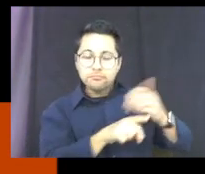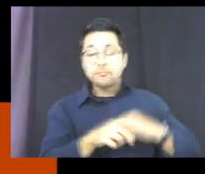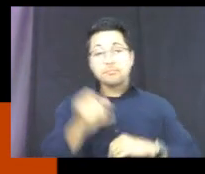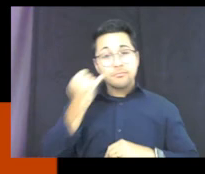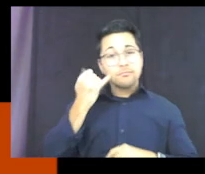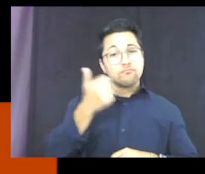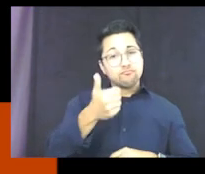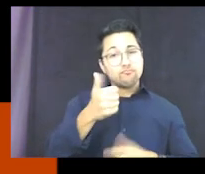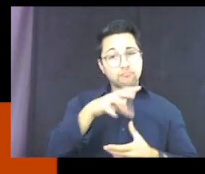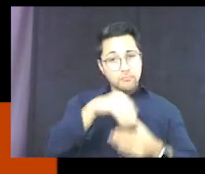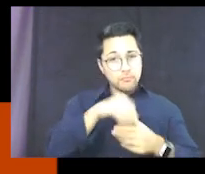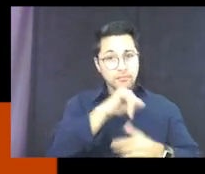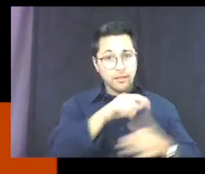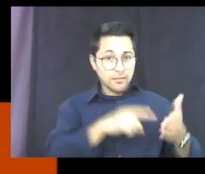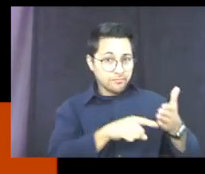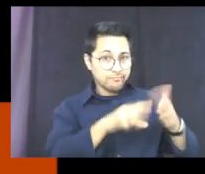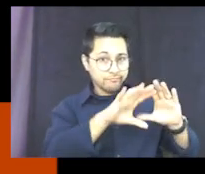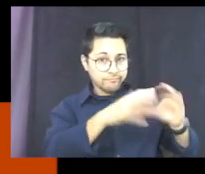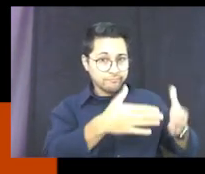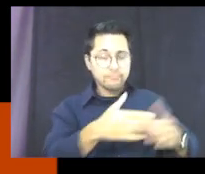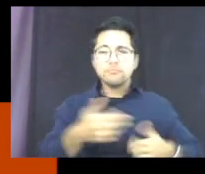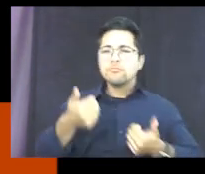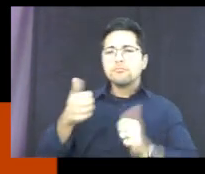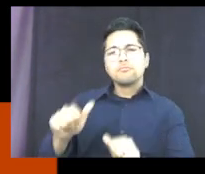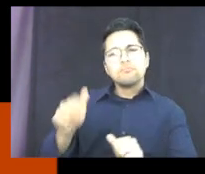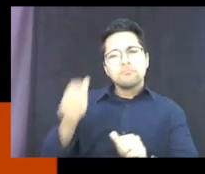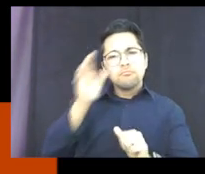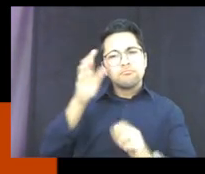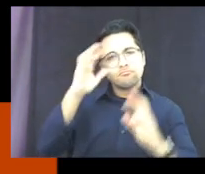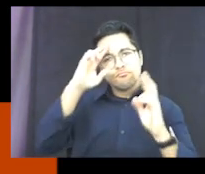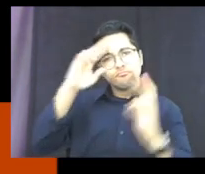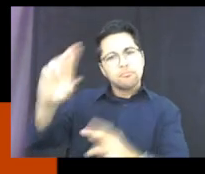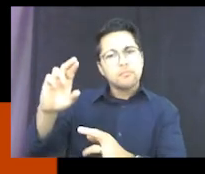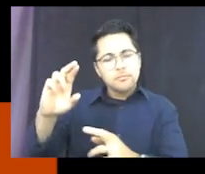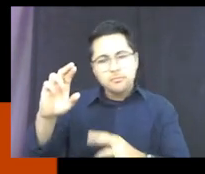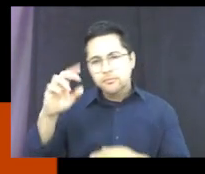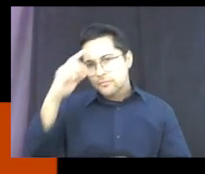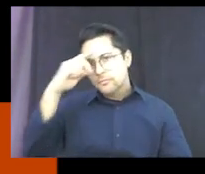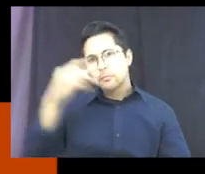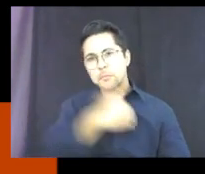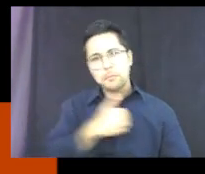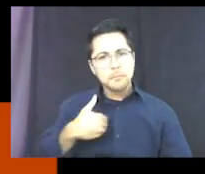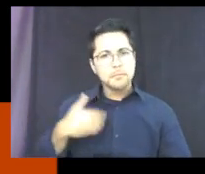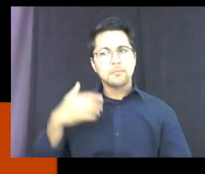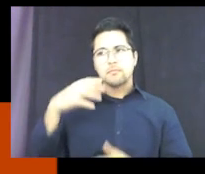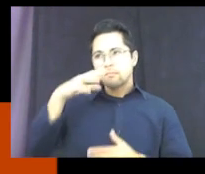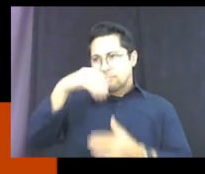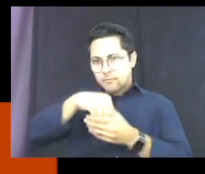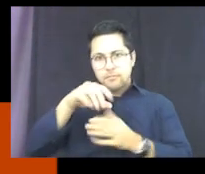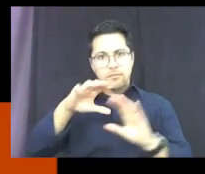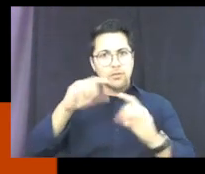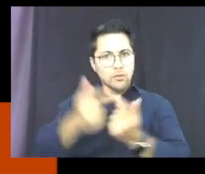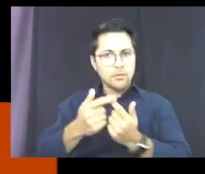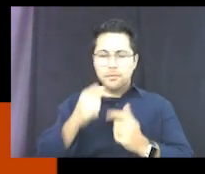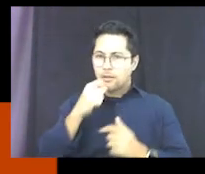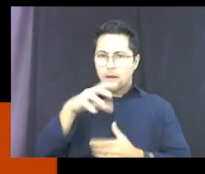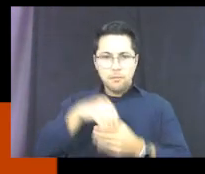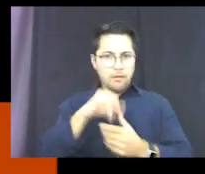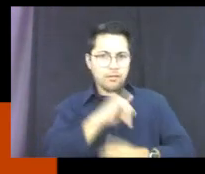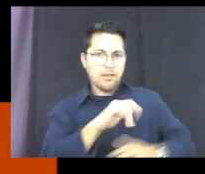the subtype majority, try to be respectful of members in your group that are not part of that